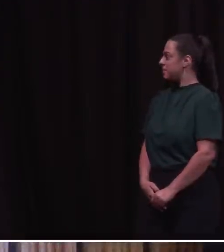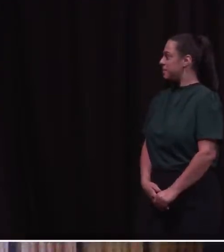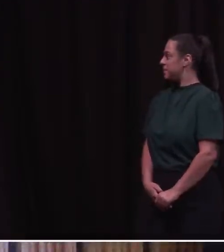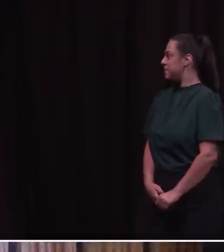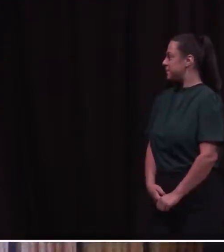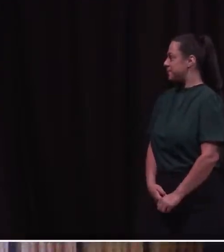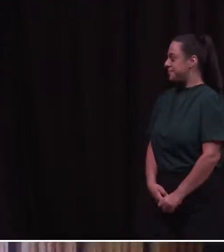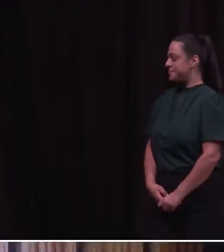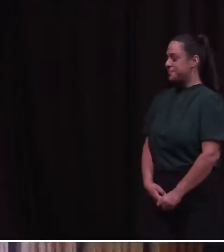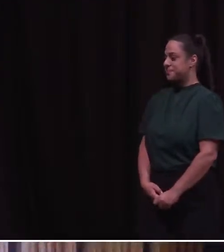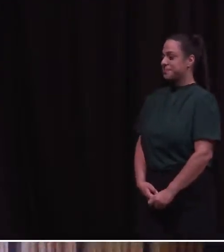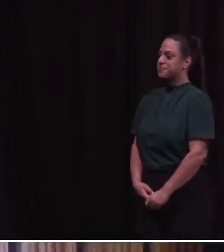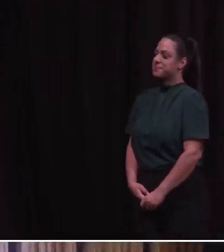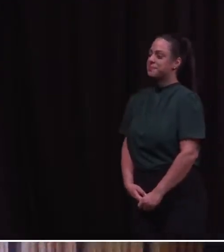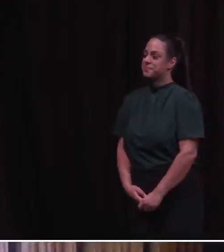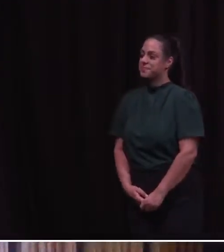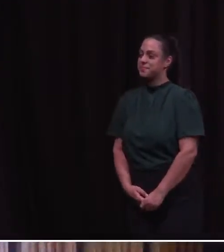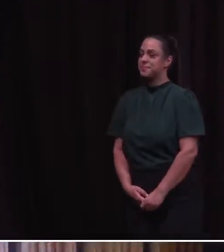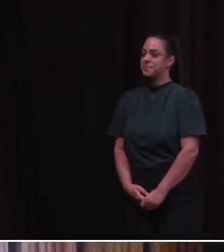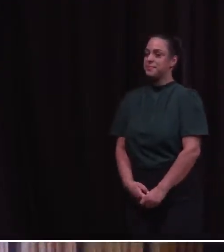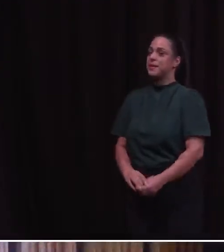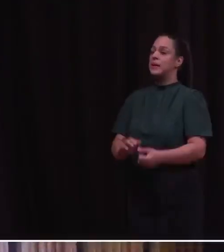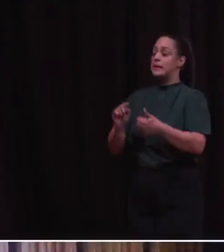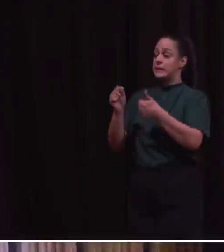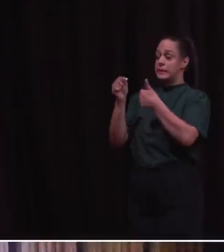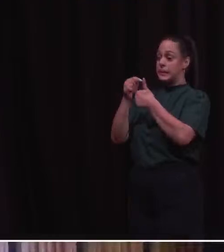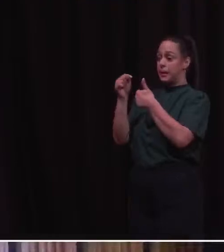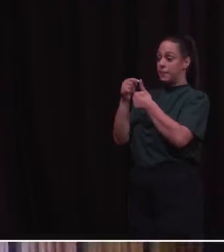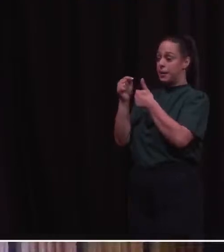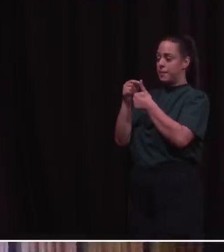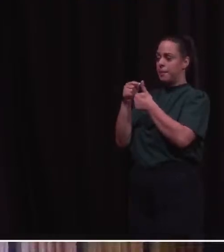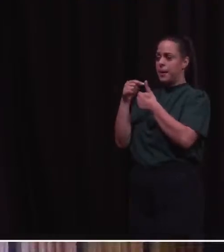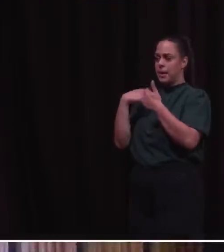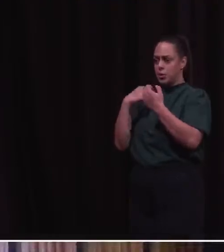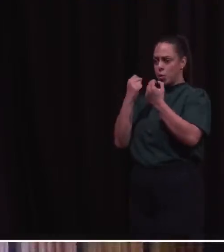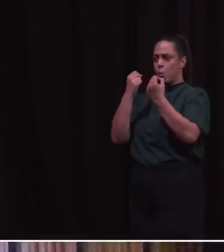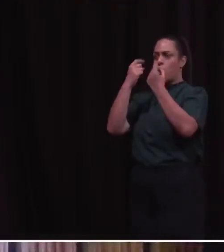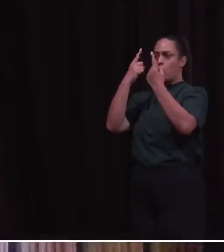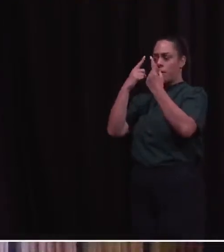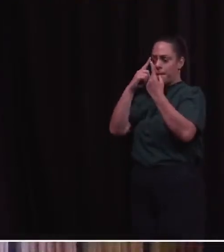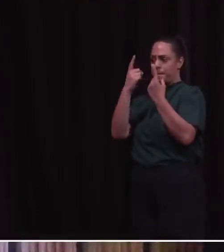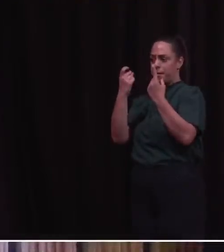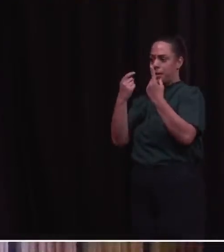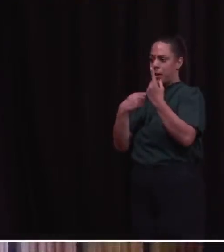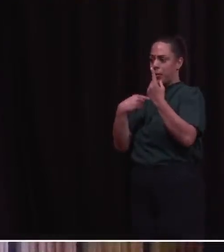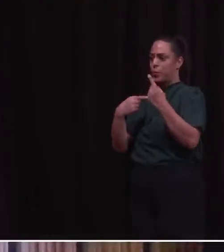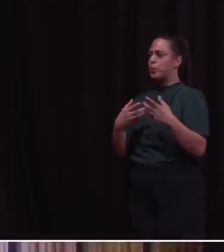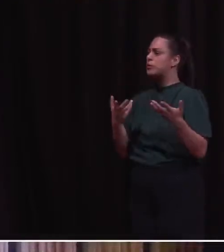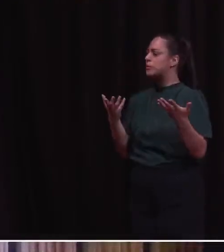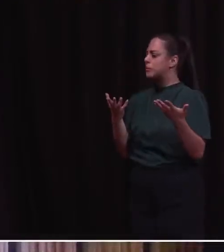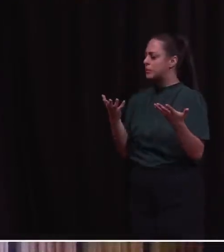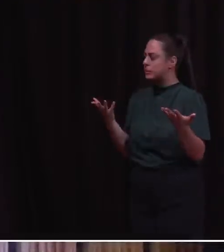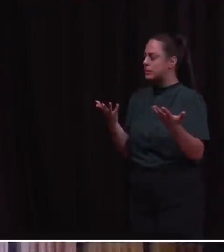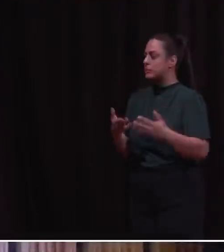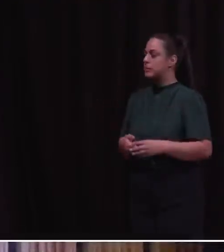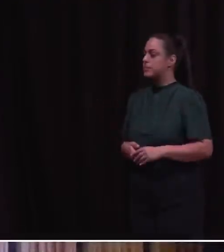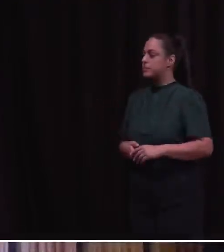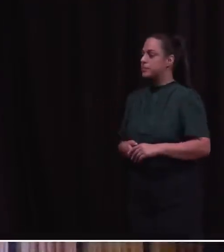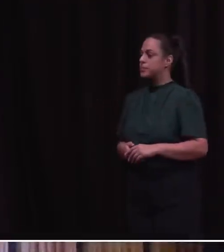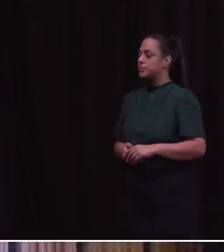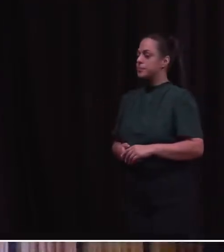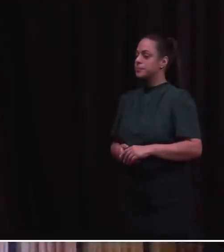The first one, if I understand this correctly, is exactly